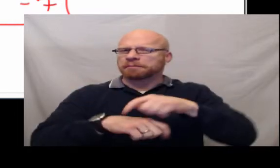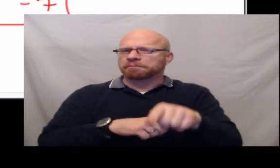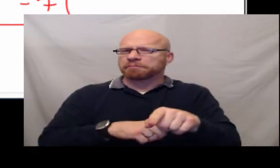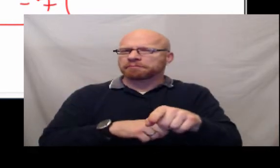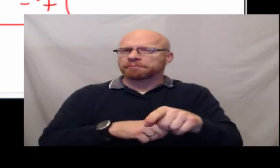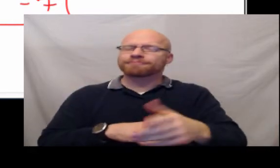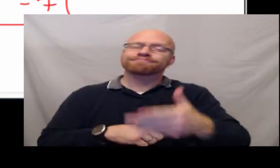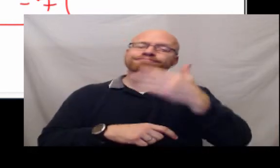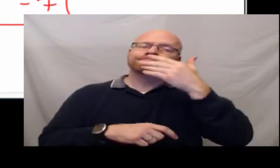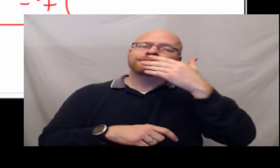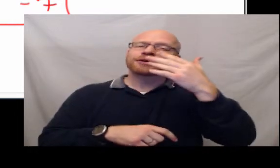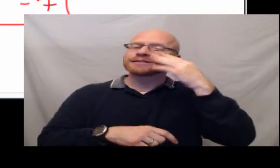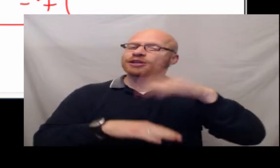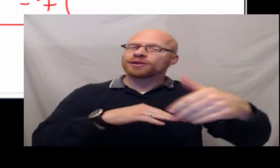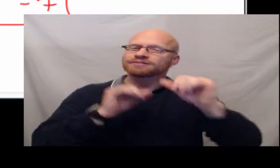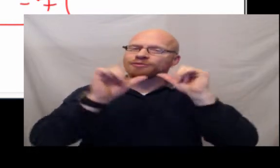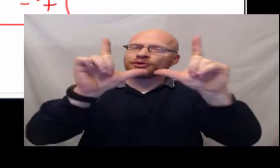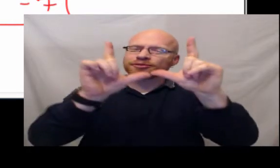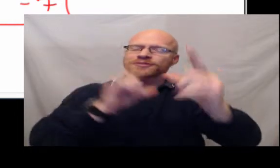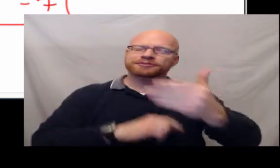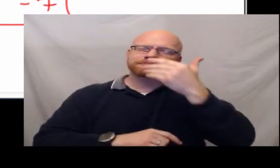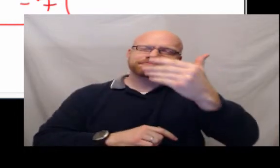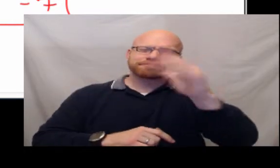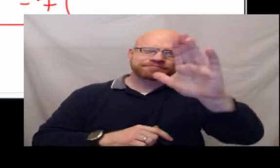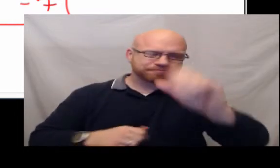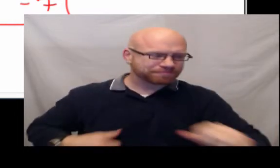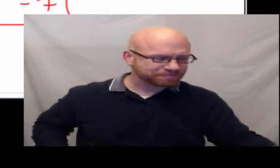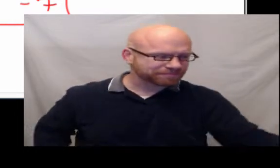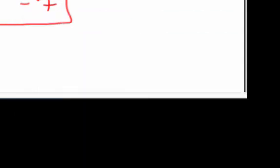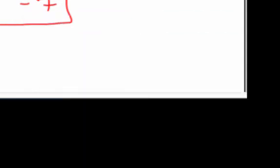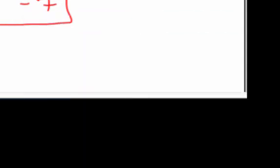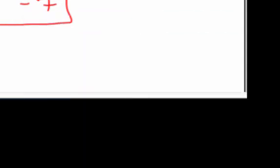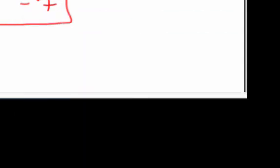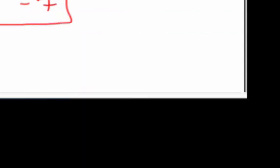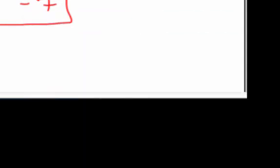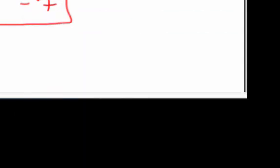trinomial can be simple to factor. Not always, but sometimes. Thank you. Have a good day.